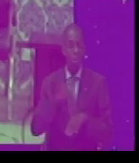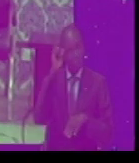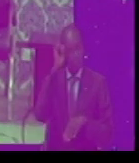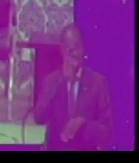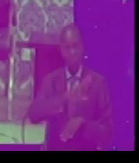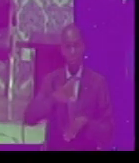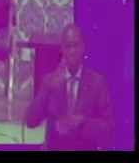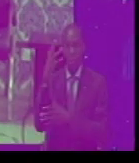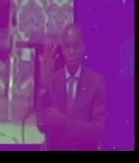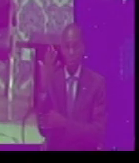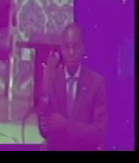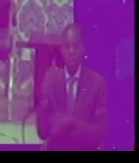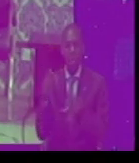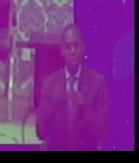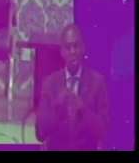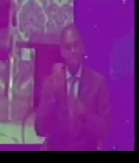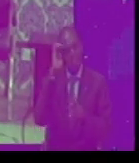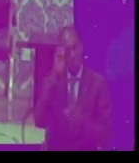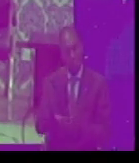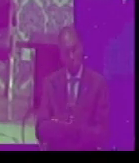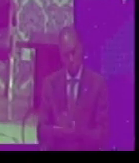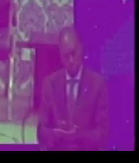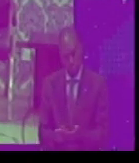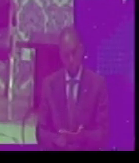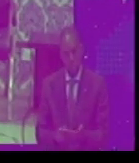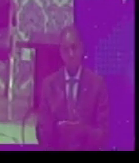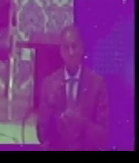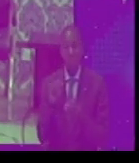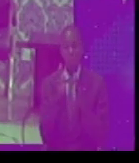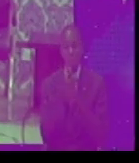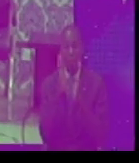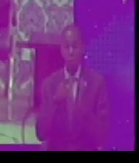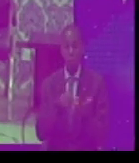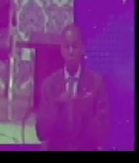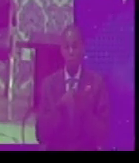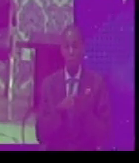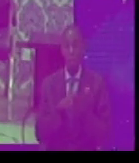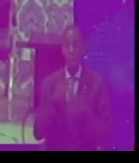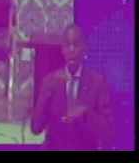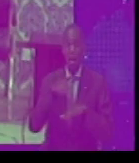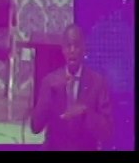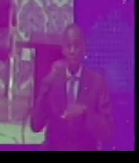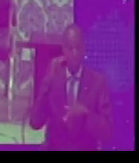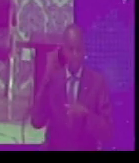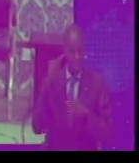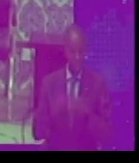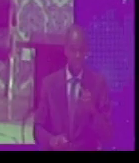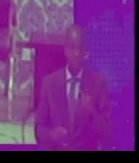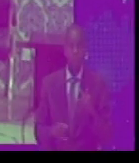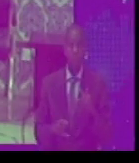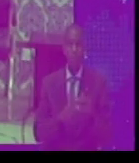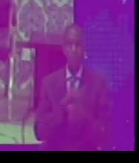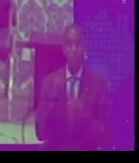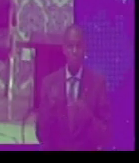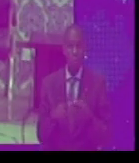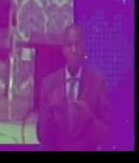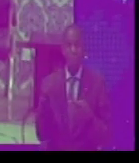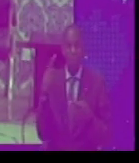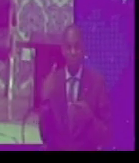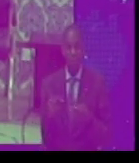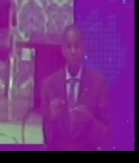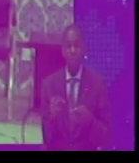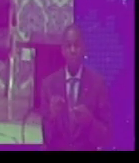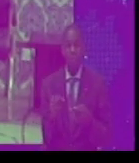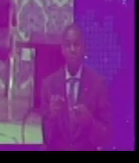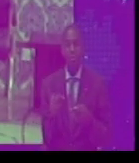I couldn't bear it on this, my right hand. But as I wrote down the prayer request at the end of the message